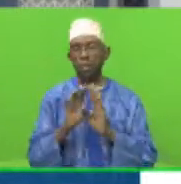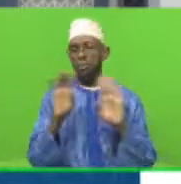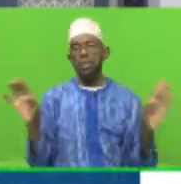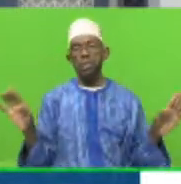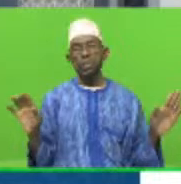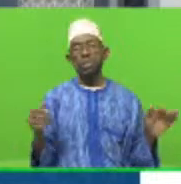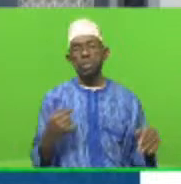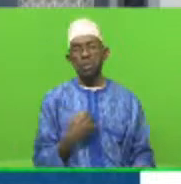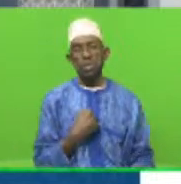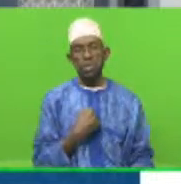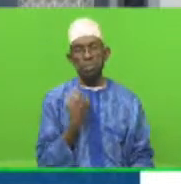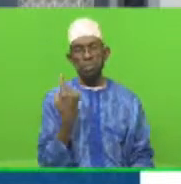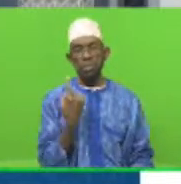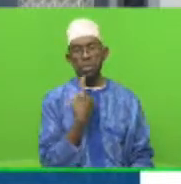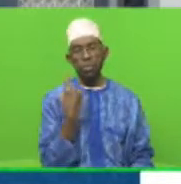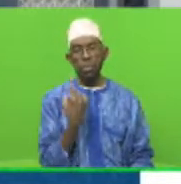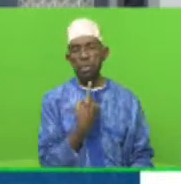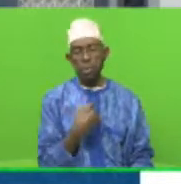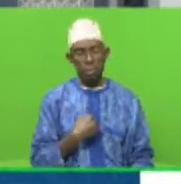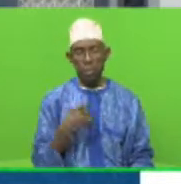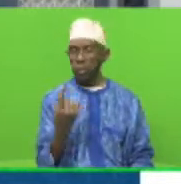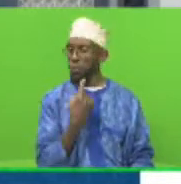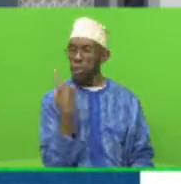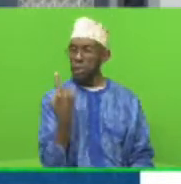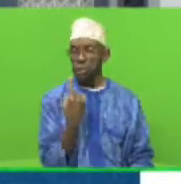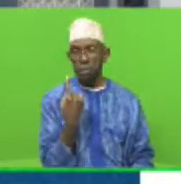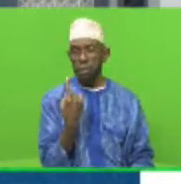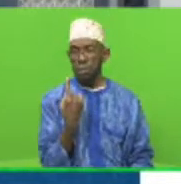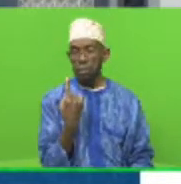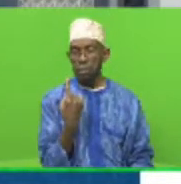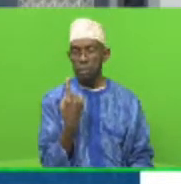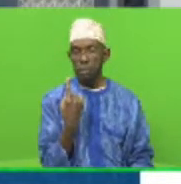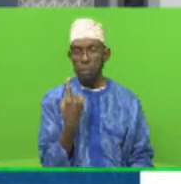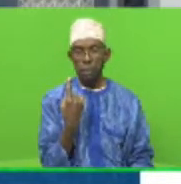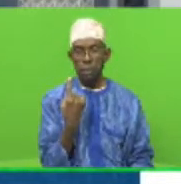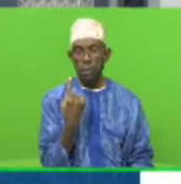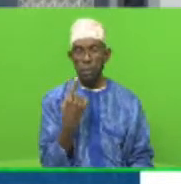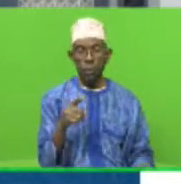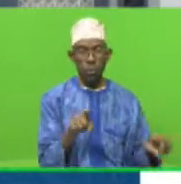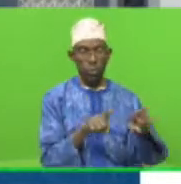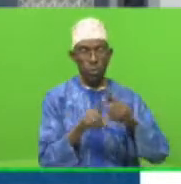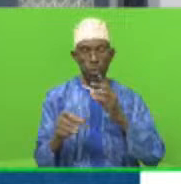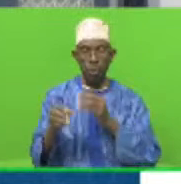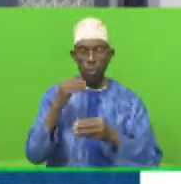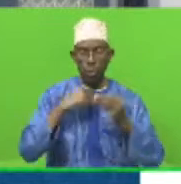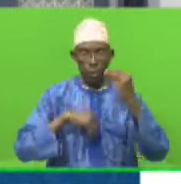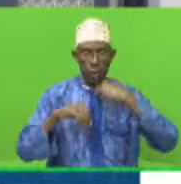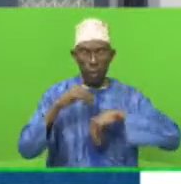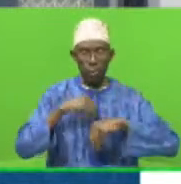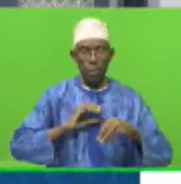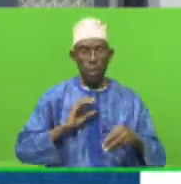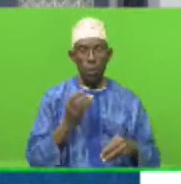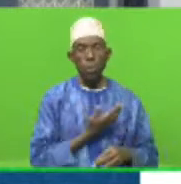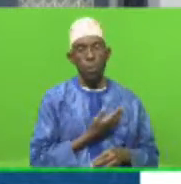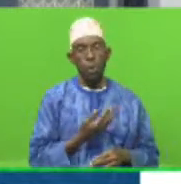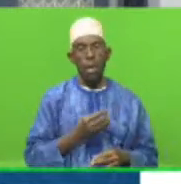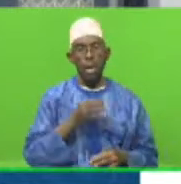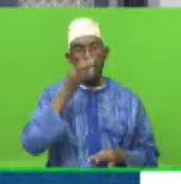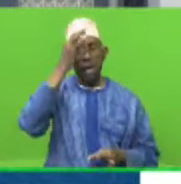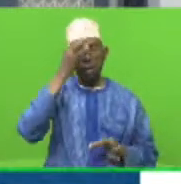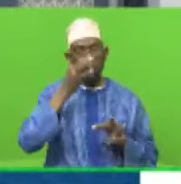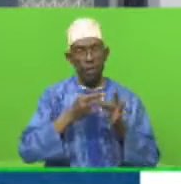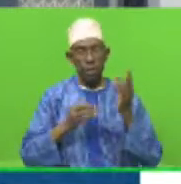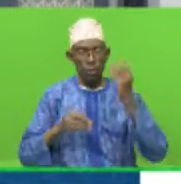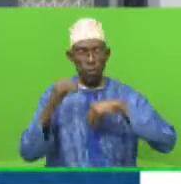Wal'iyadu billah. So, inad is something that also corrupts our religion. It corrupts this